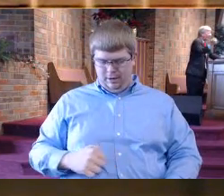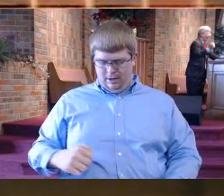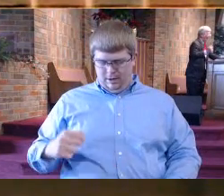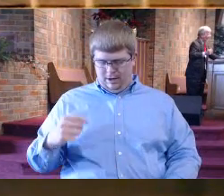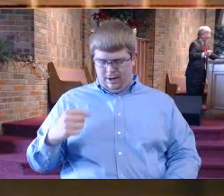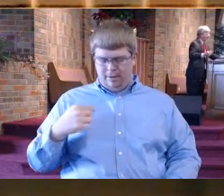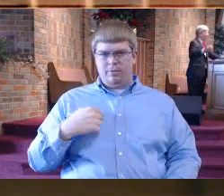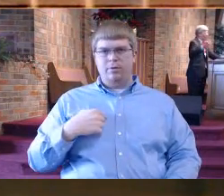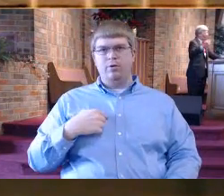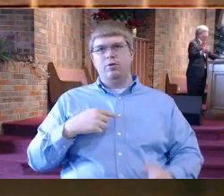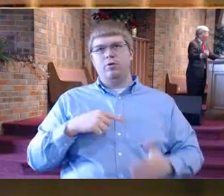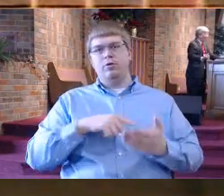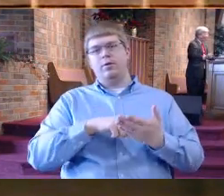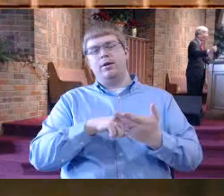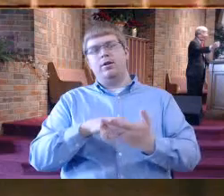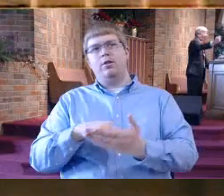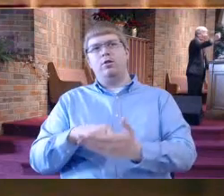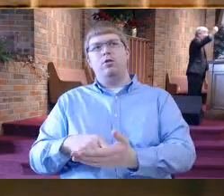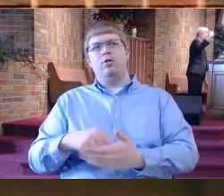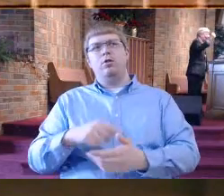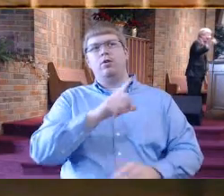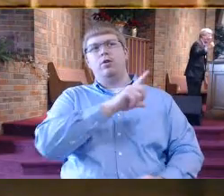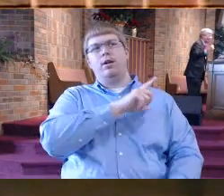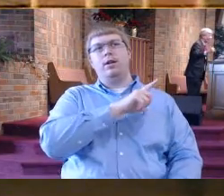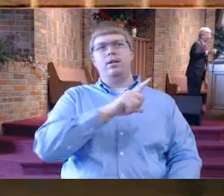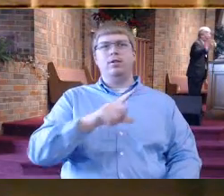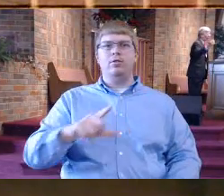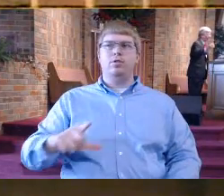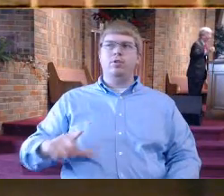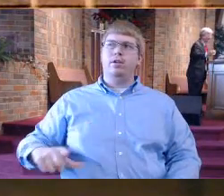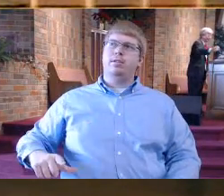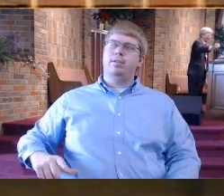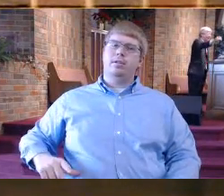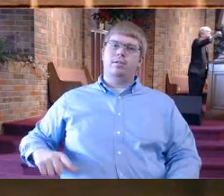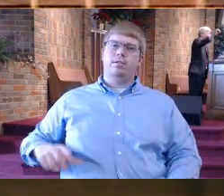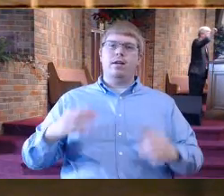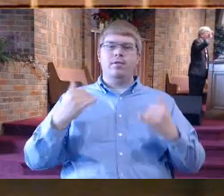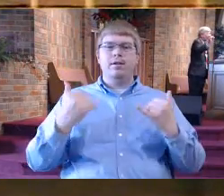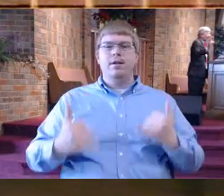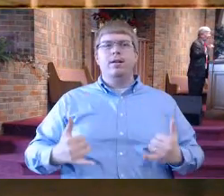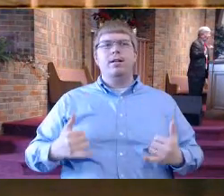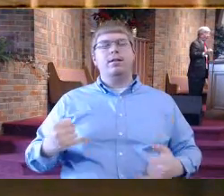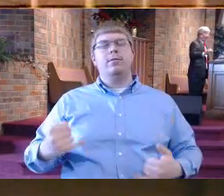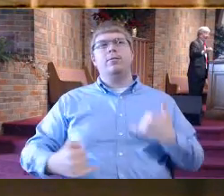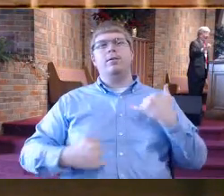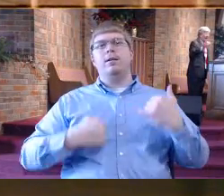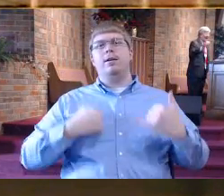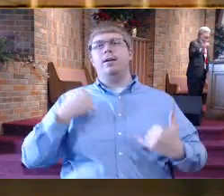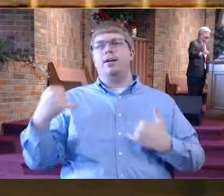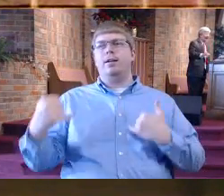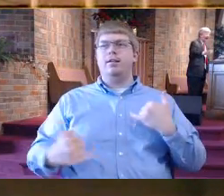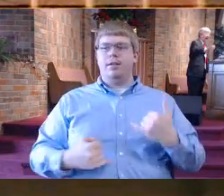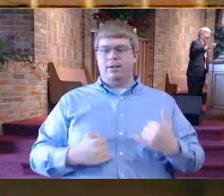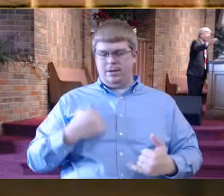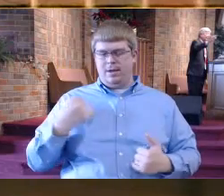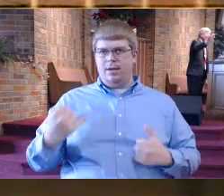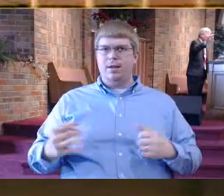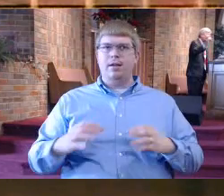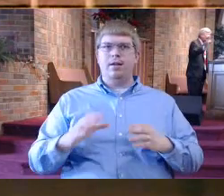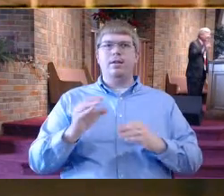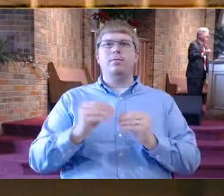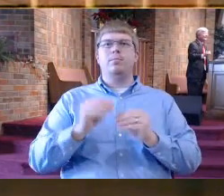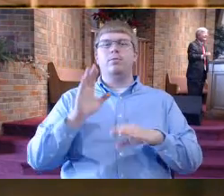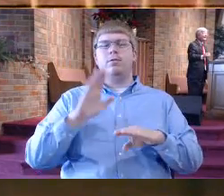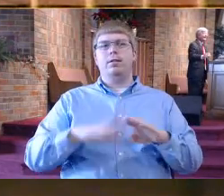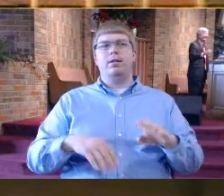deceived. I prove the Lord and joys abound more than I